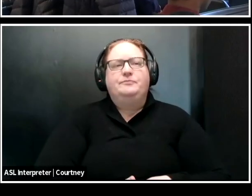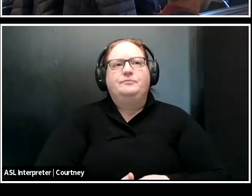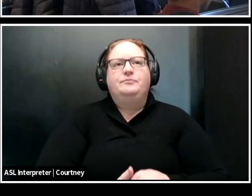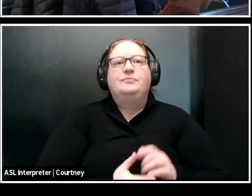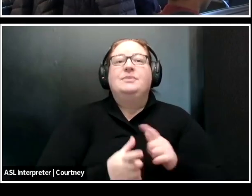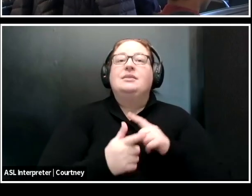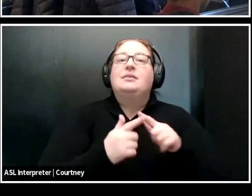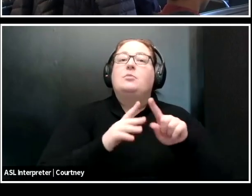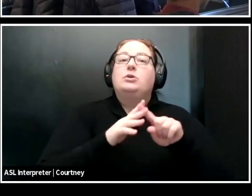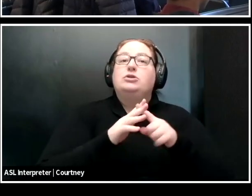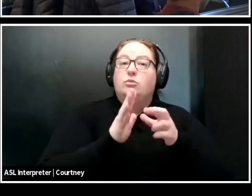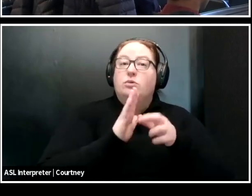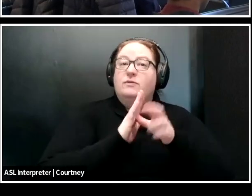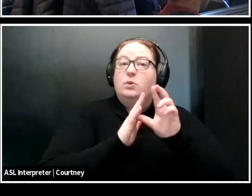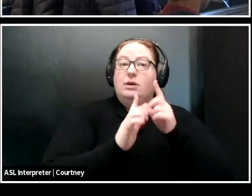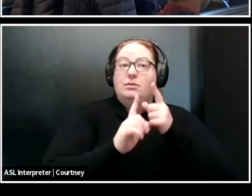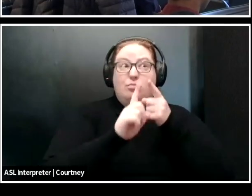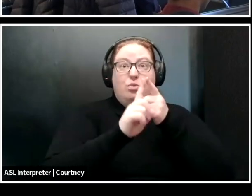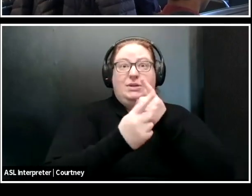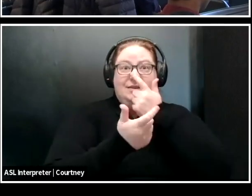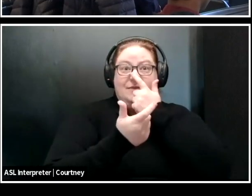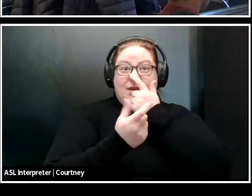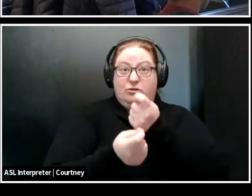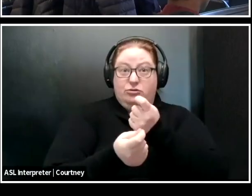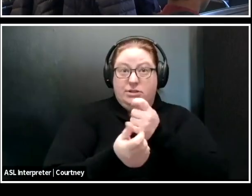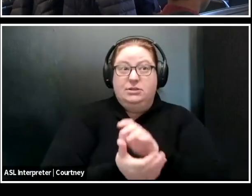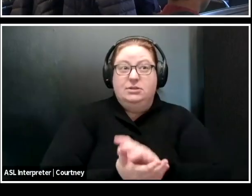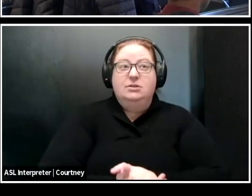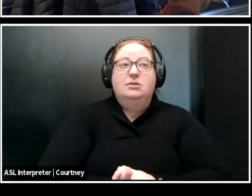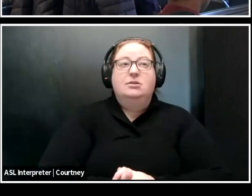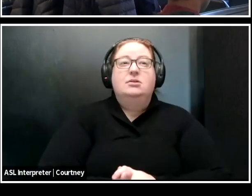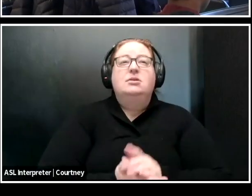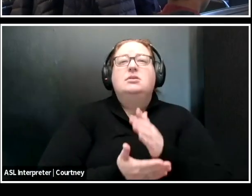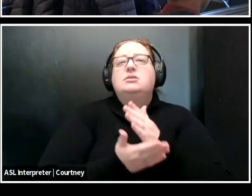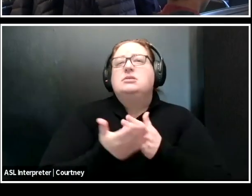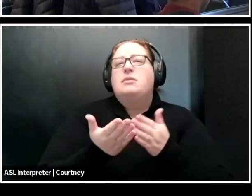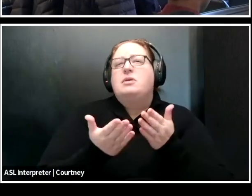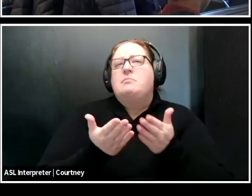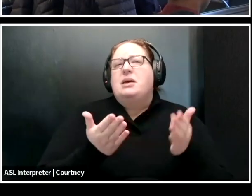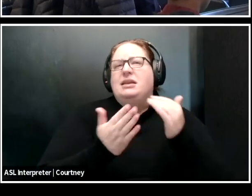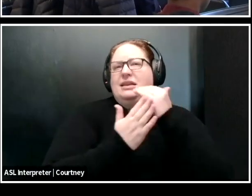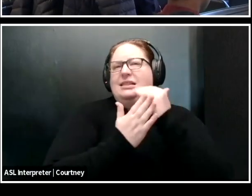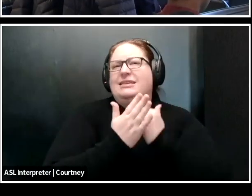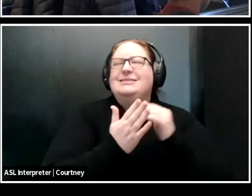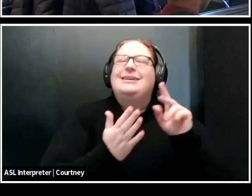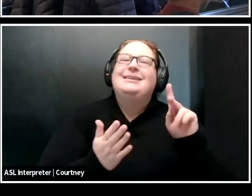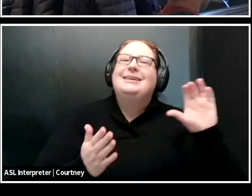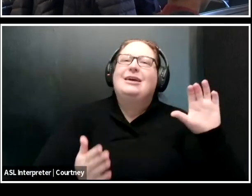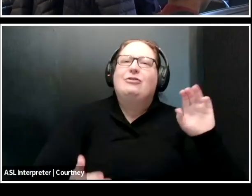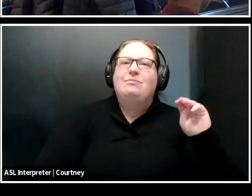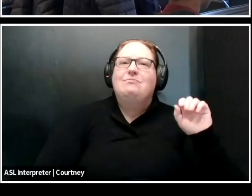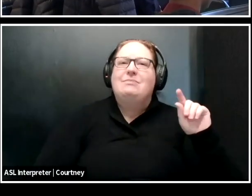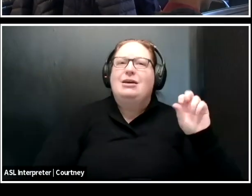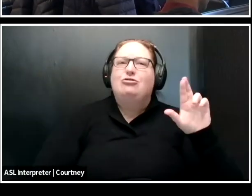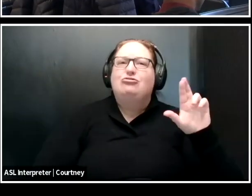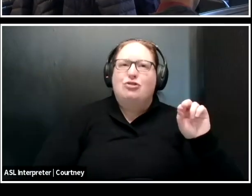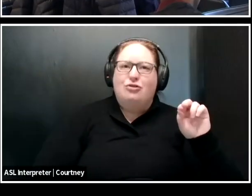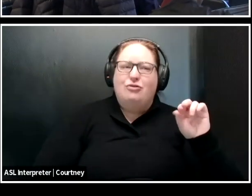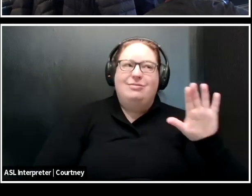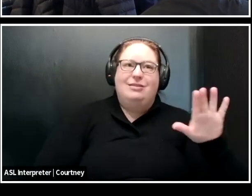of interest based on some amenity list, actually based on King County Metro's guide